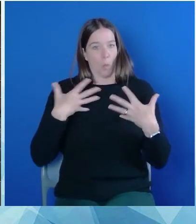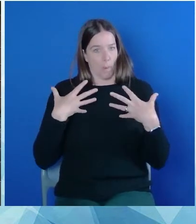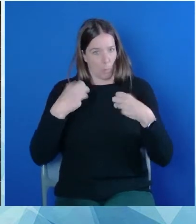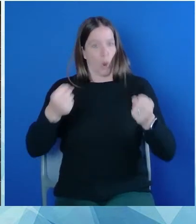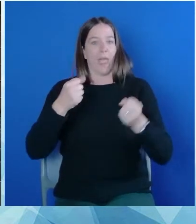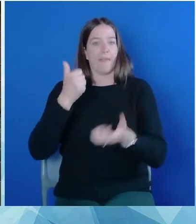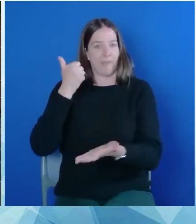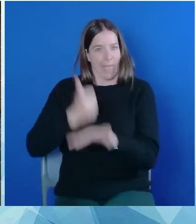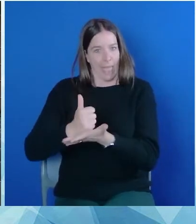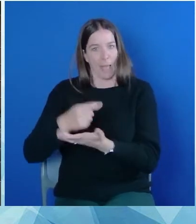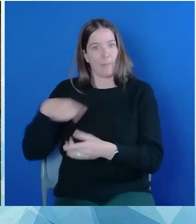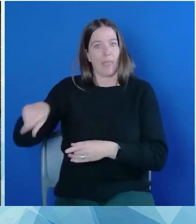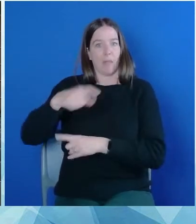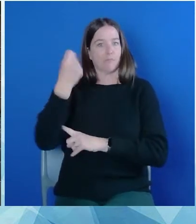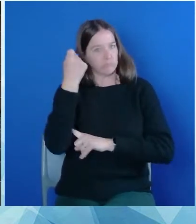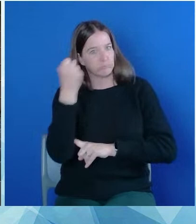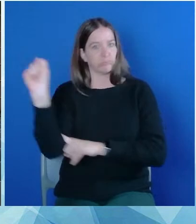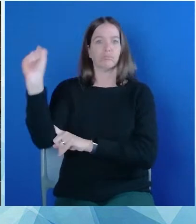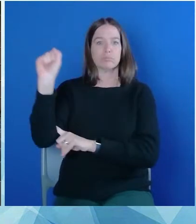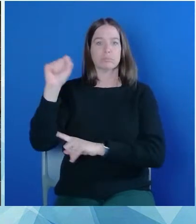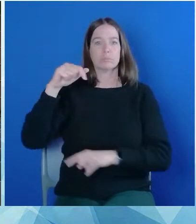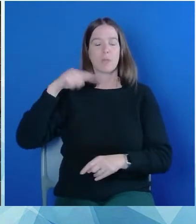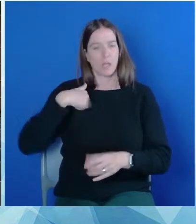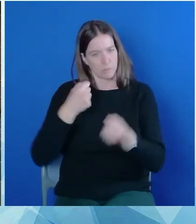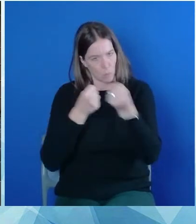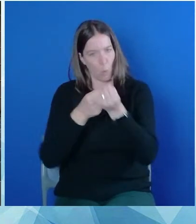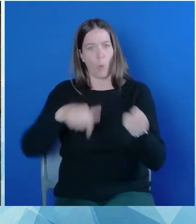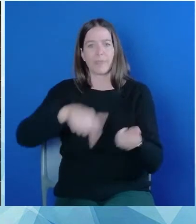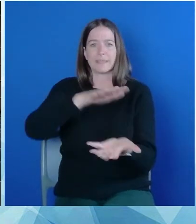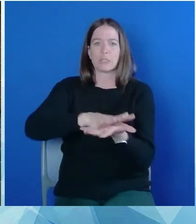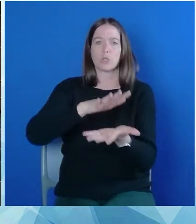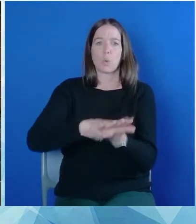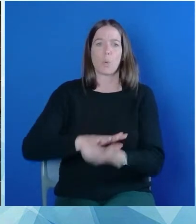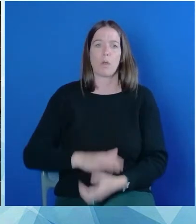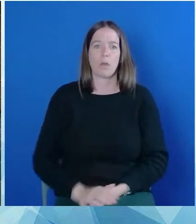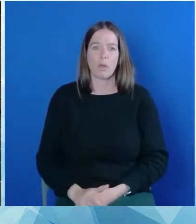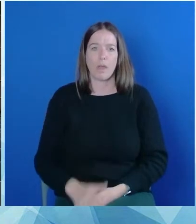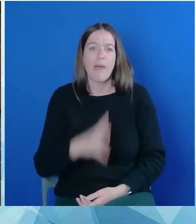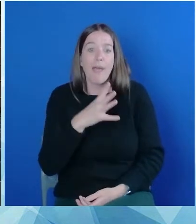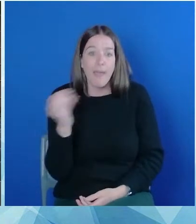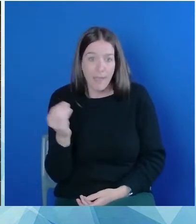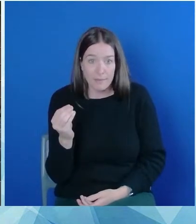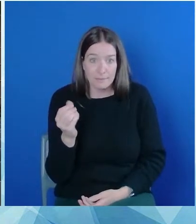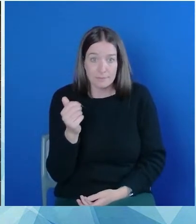be brave because I want to help these students stand up against what happened here.